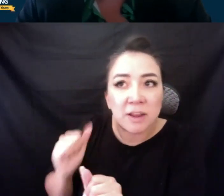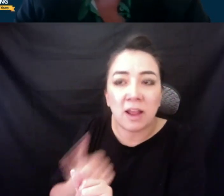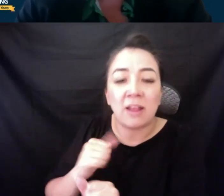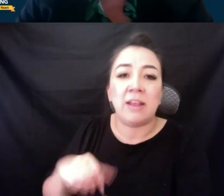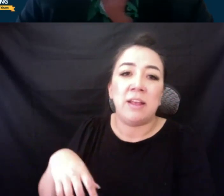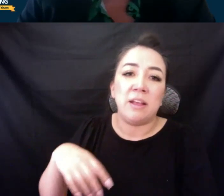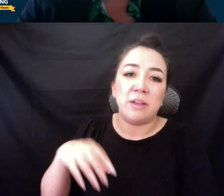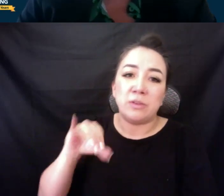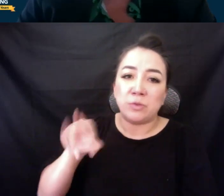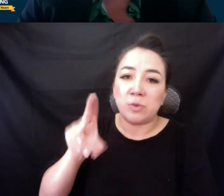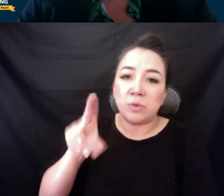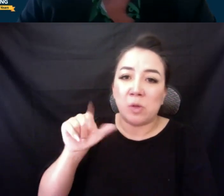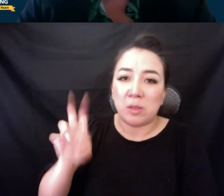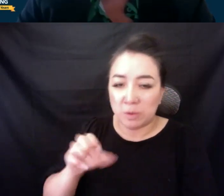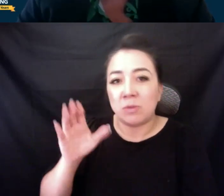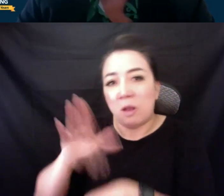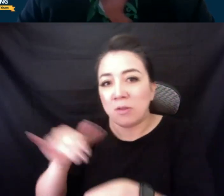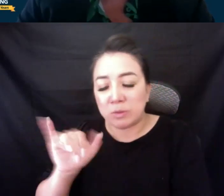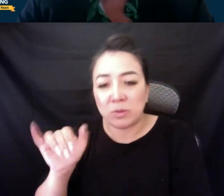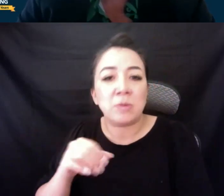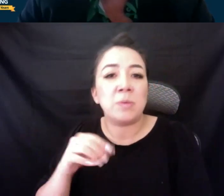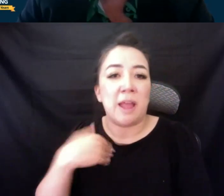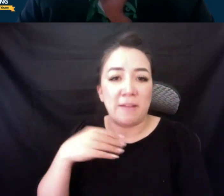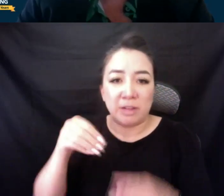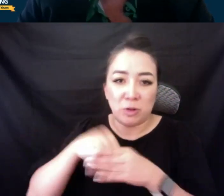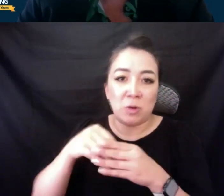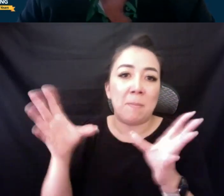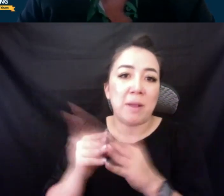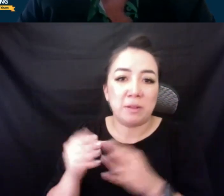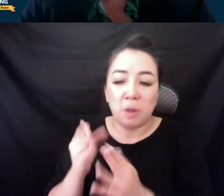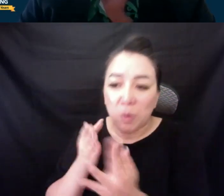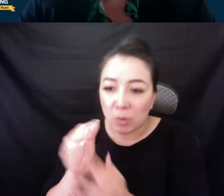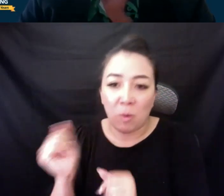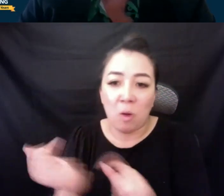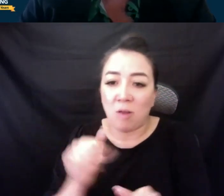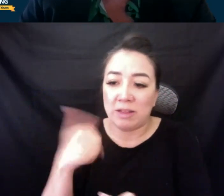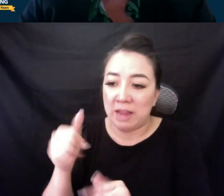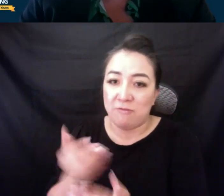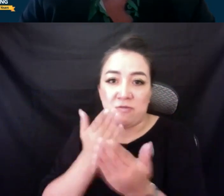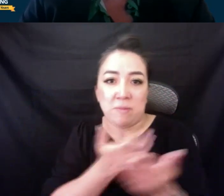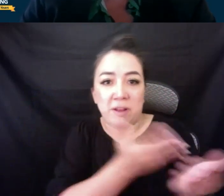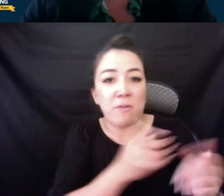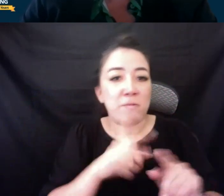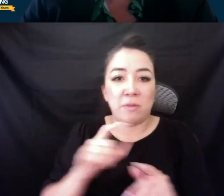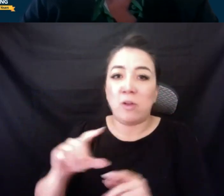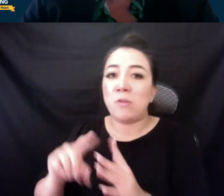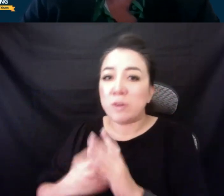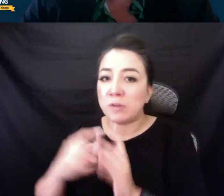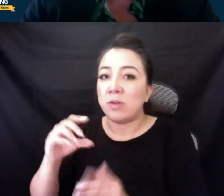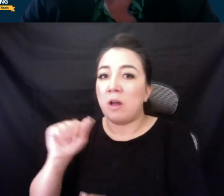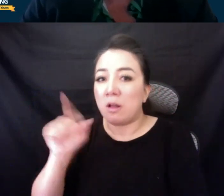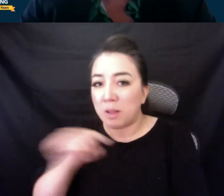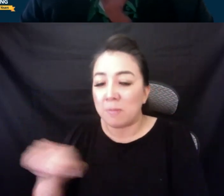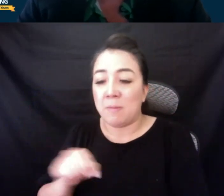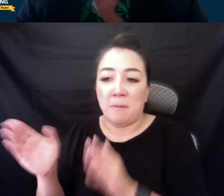Julie, who's on, we have internal meetings to go through all 10 of those recommendations from the original Alzheimer's Prevention and